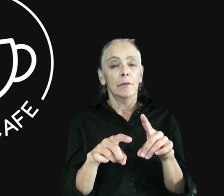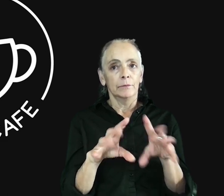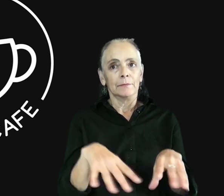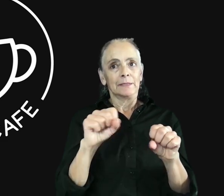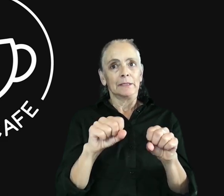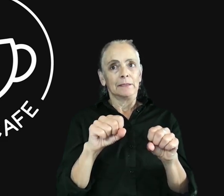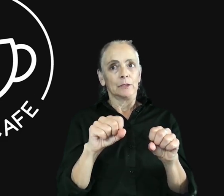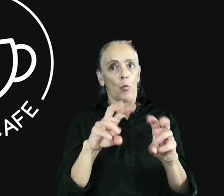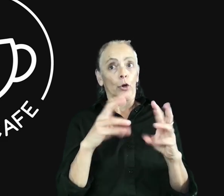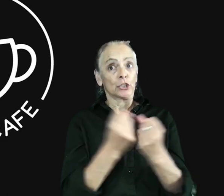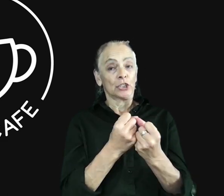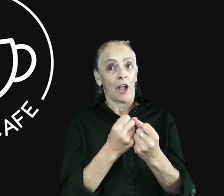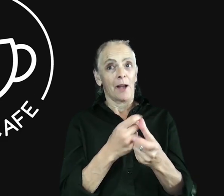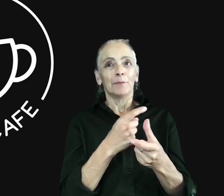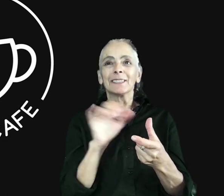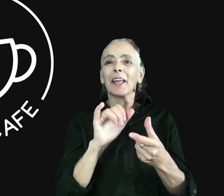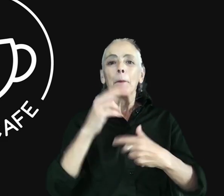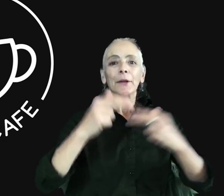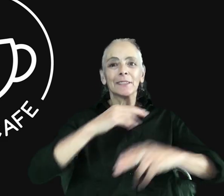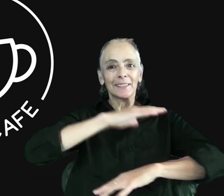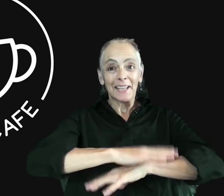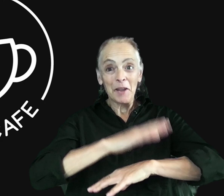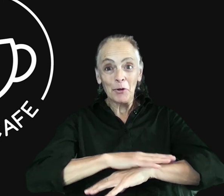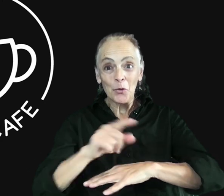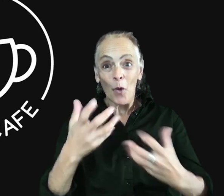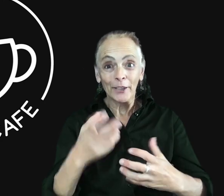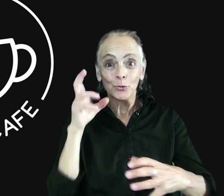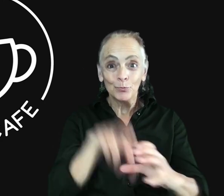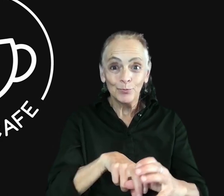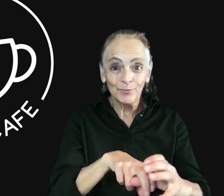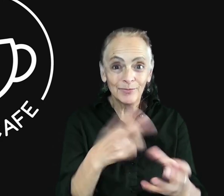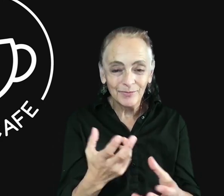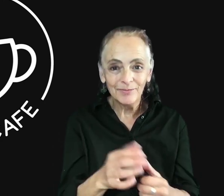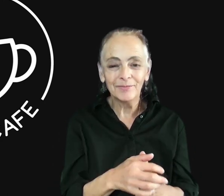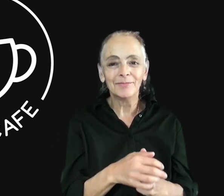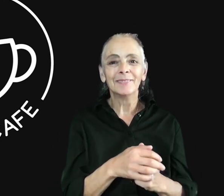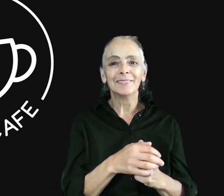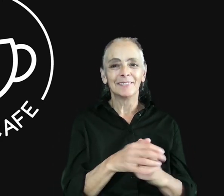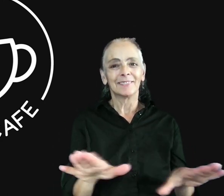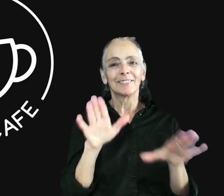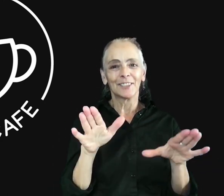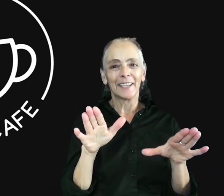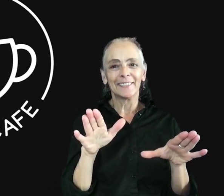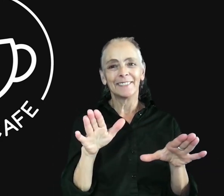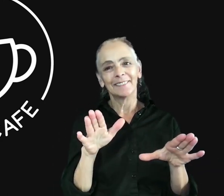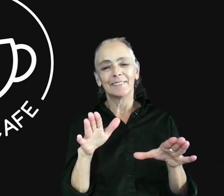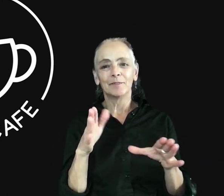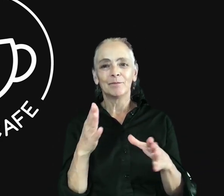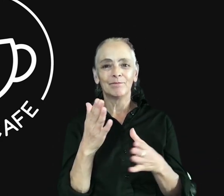the table to which you want to be present so that's a great way of being part of those uh decision making discussions